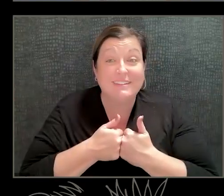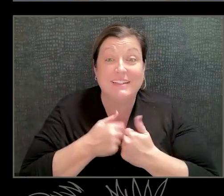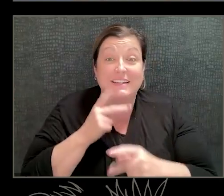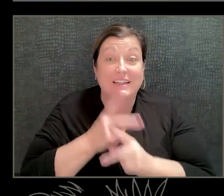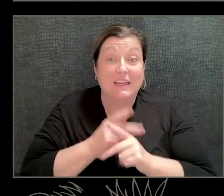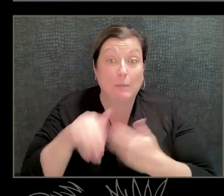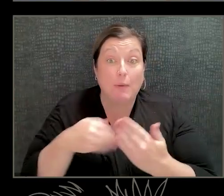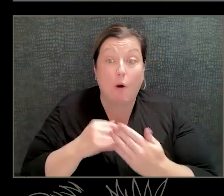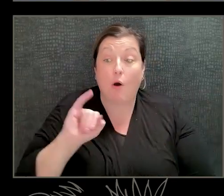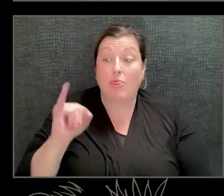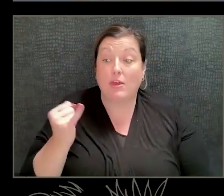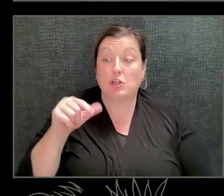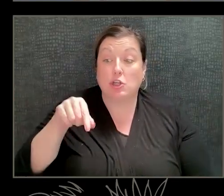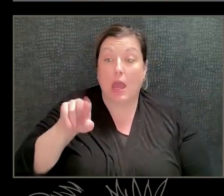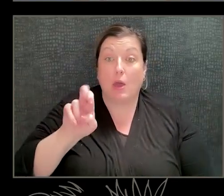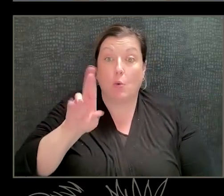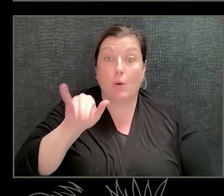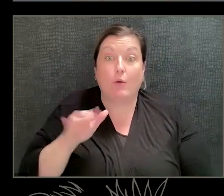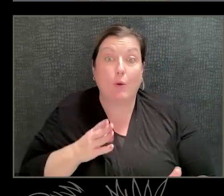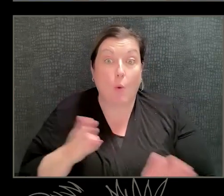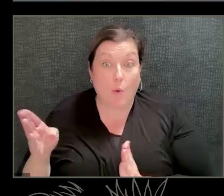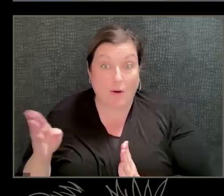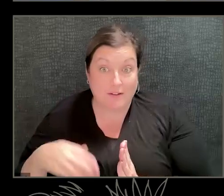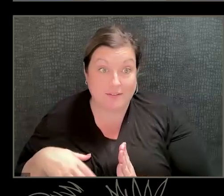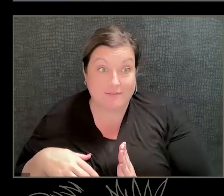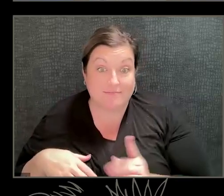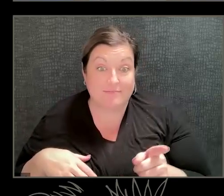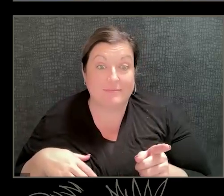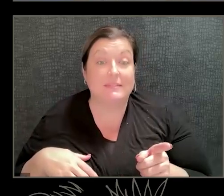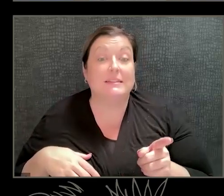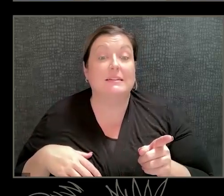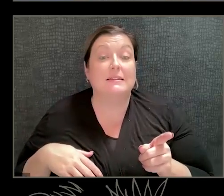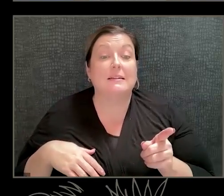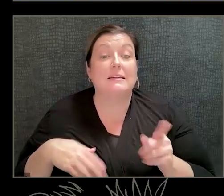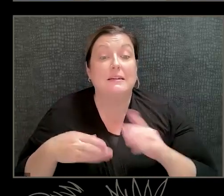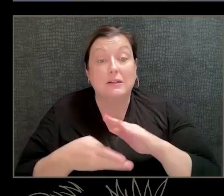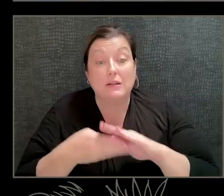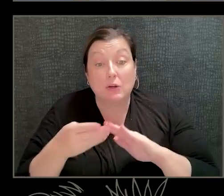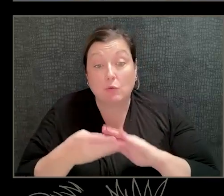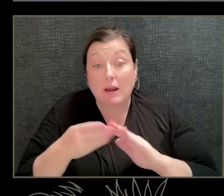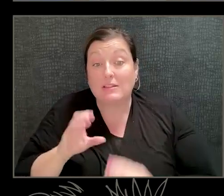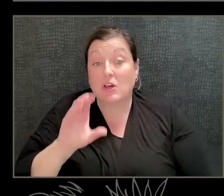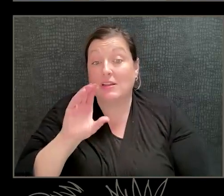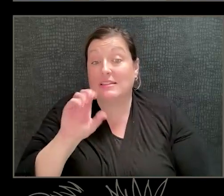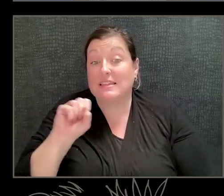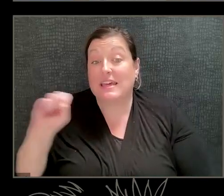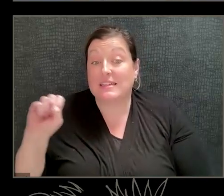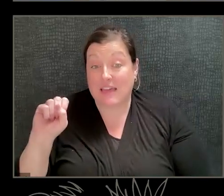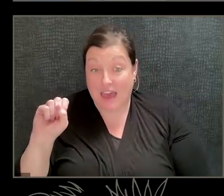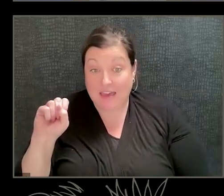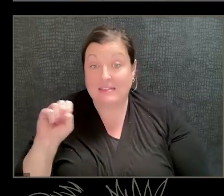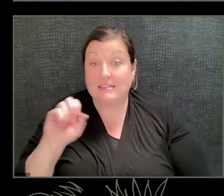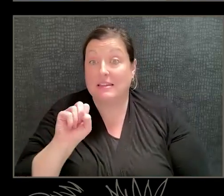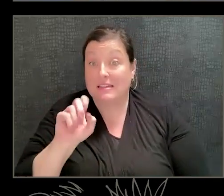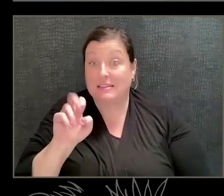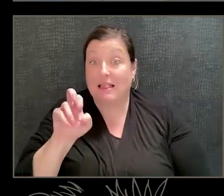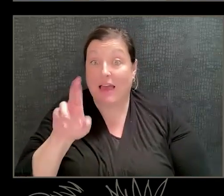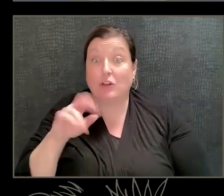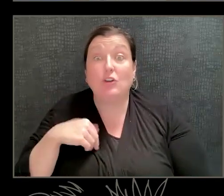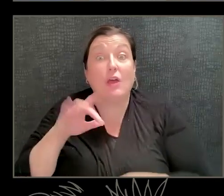that jQuery content organized. To say nothing of the fact that it runs on CSS selectors, which are global and can collide with one